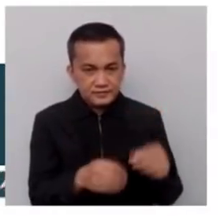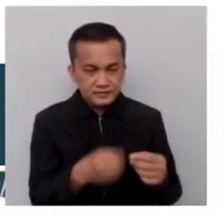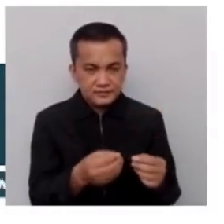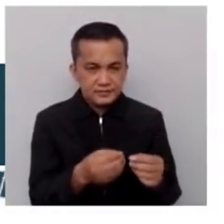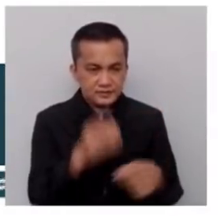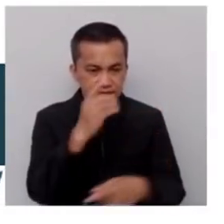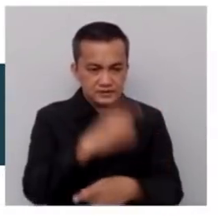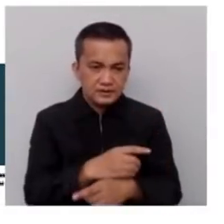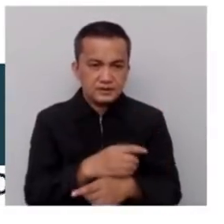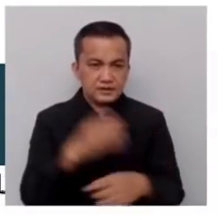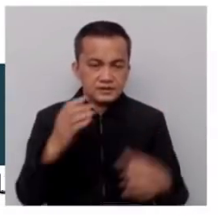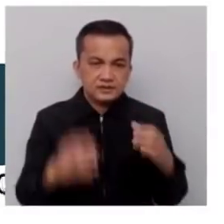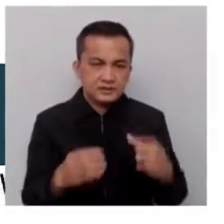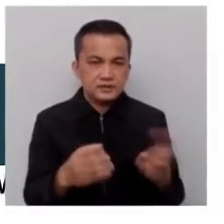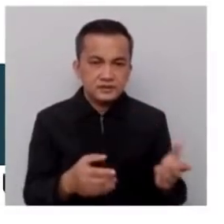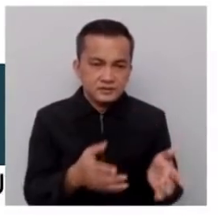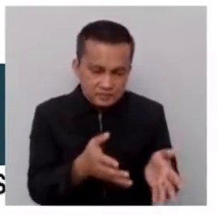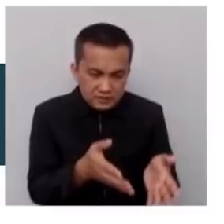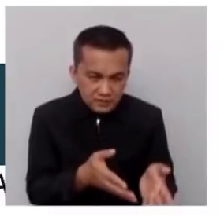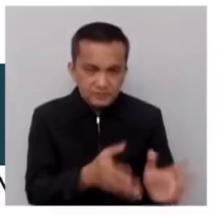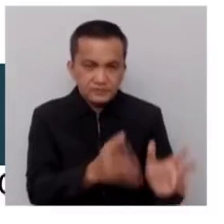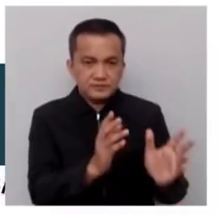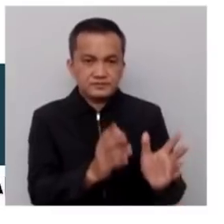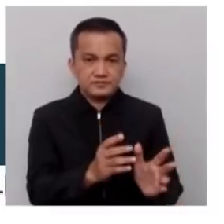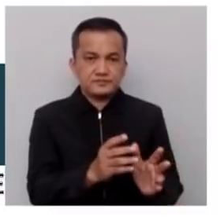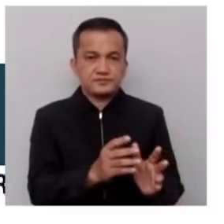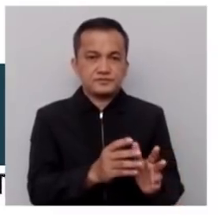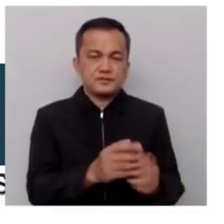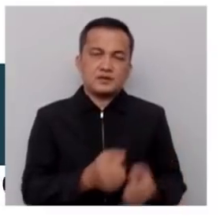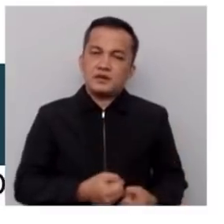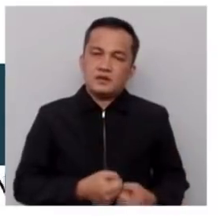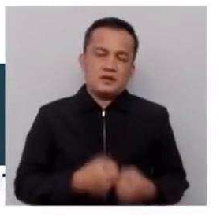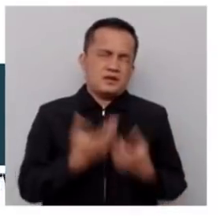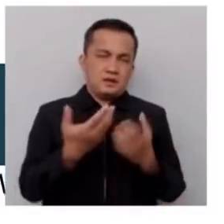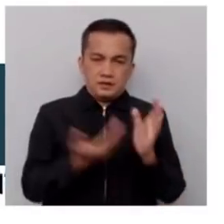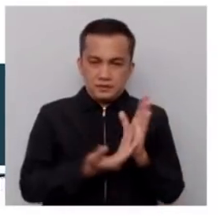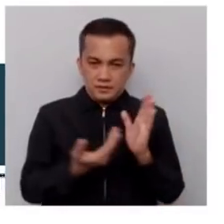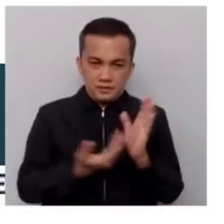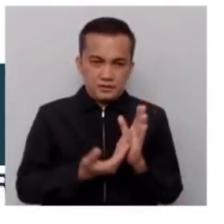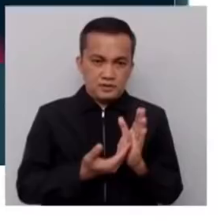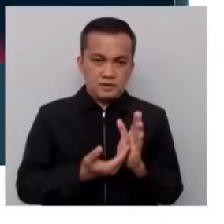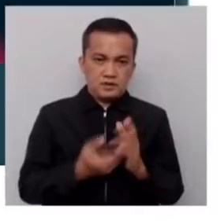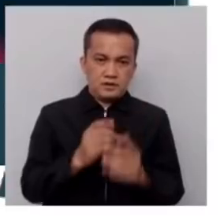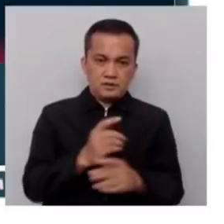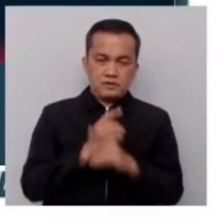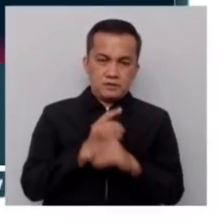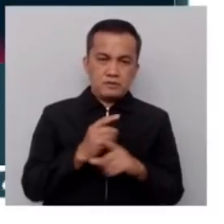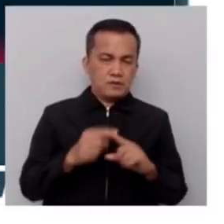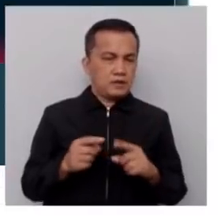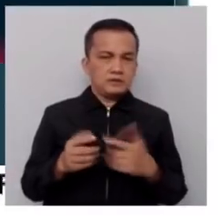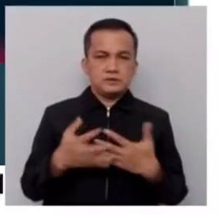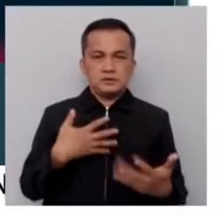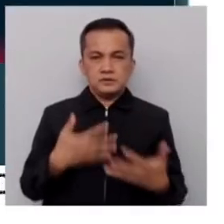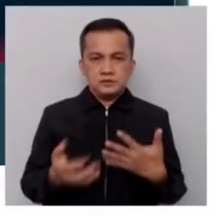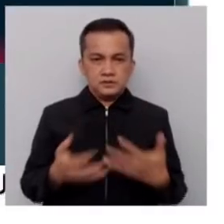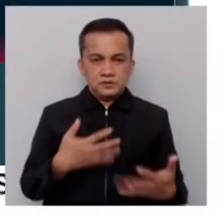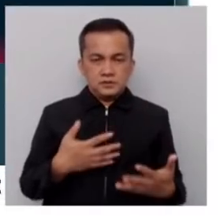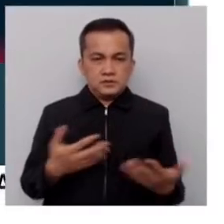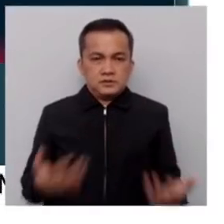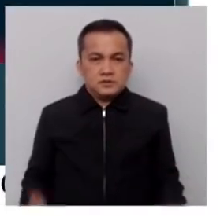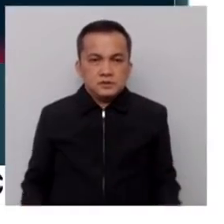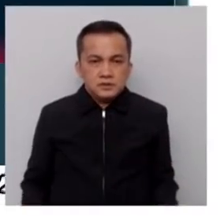no? And he was allowed to actually offer all pieces of evidence to his defense. But regardless,